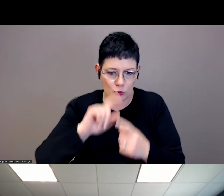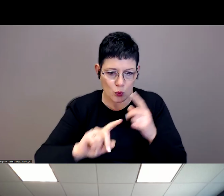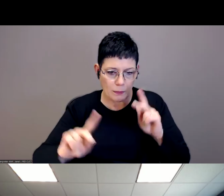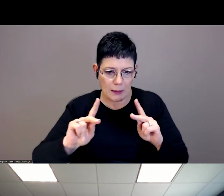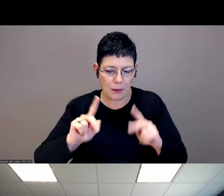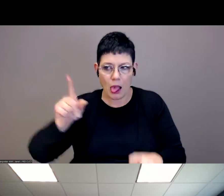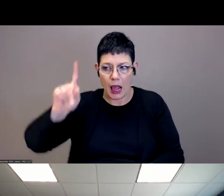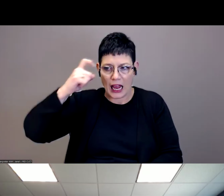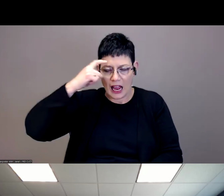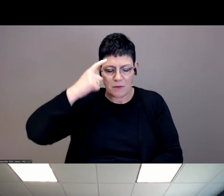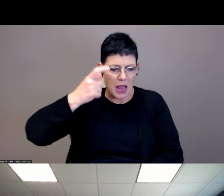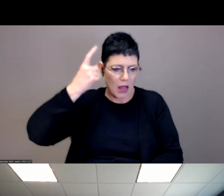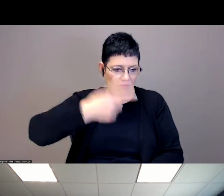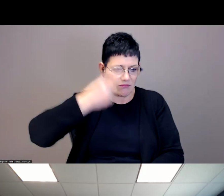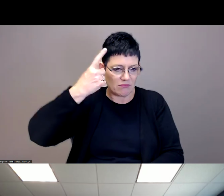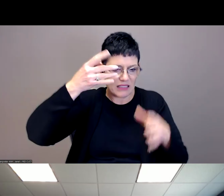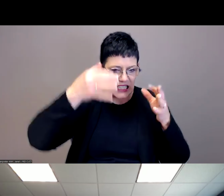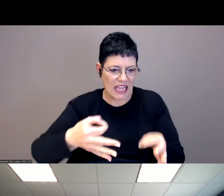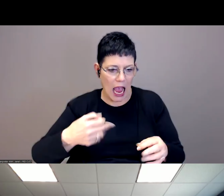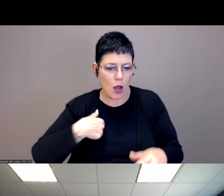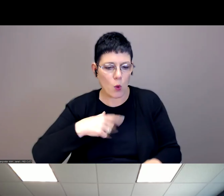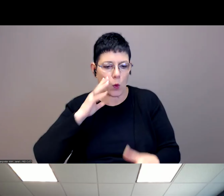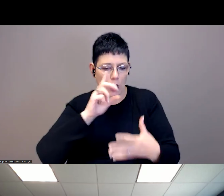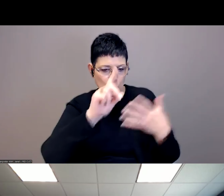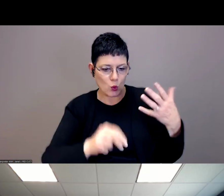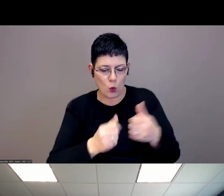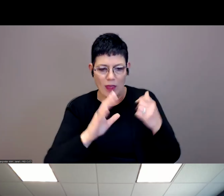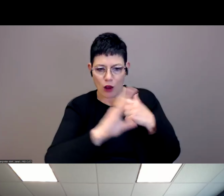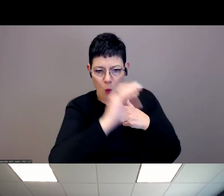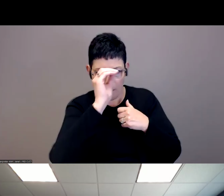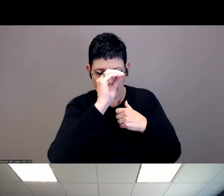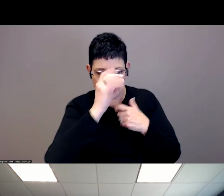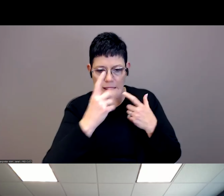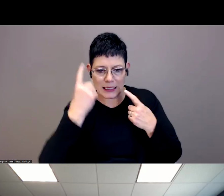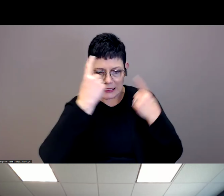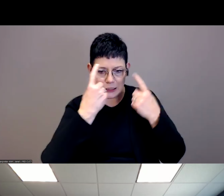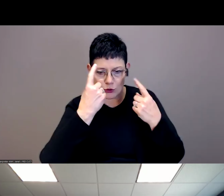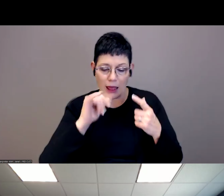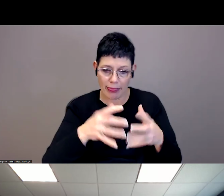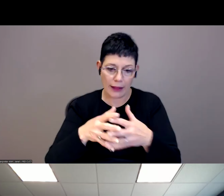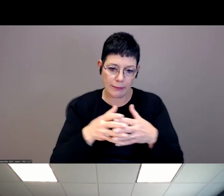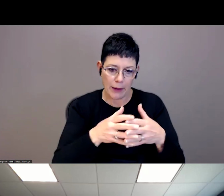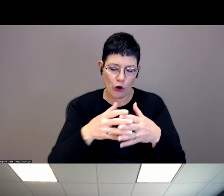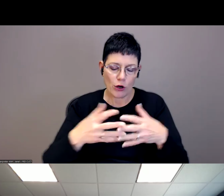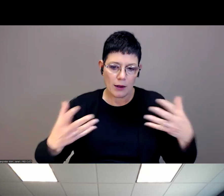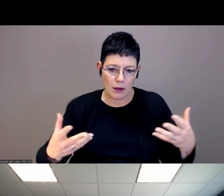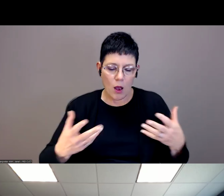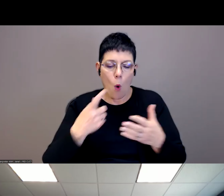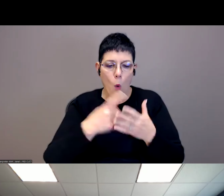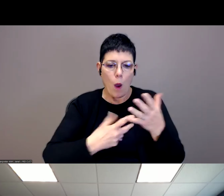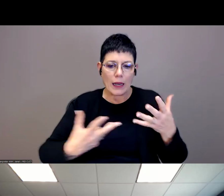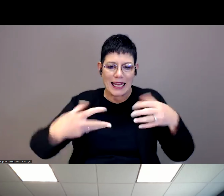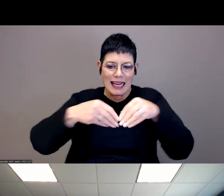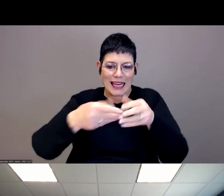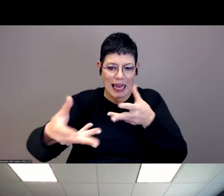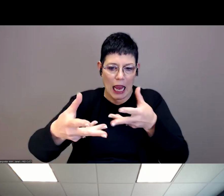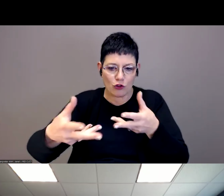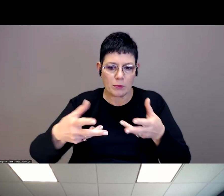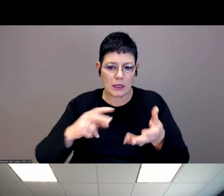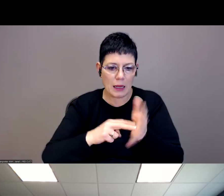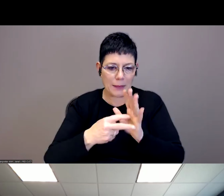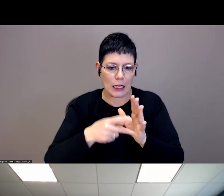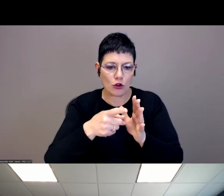what we do, take it or leave it. And in the context of America, part of this is what engagement is you don't get